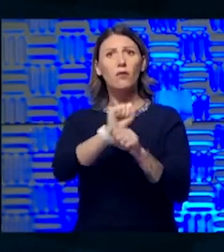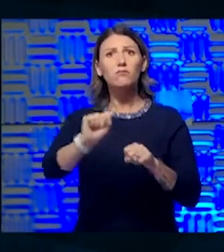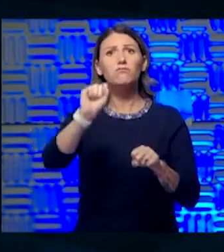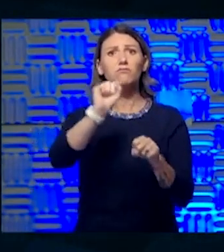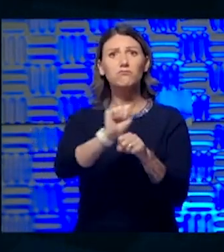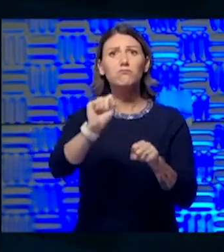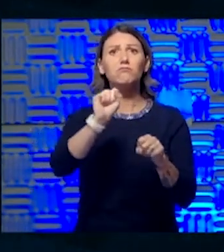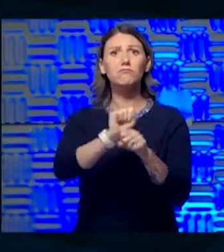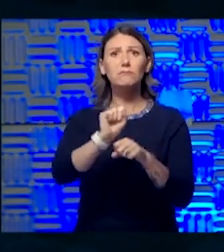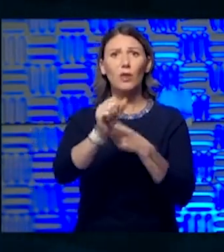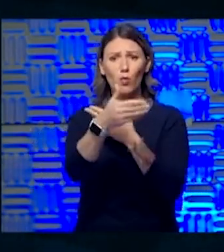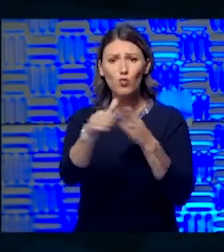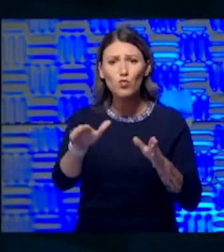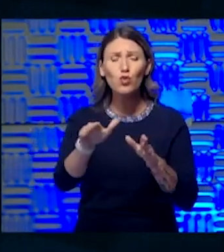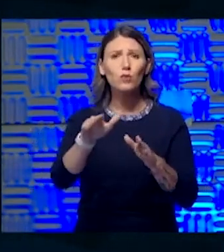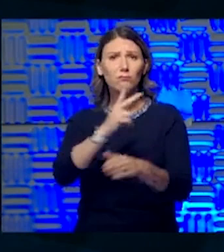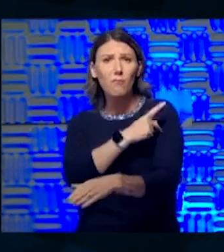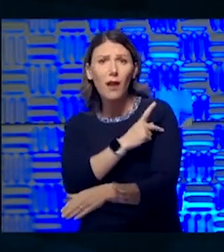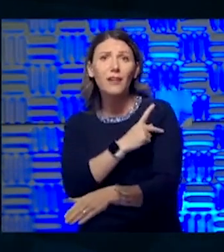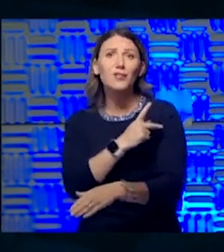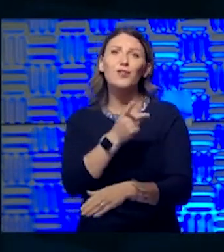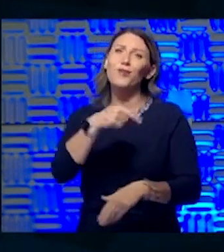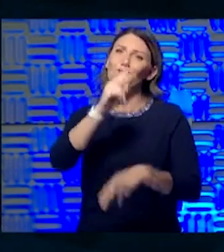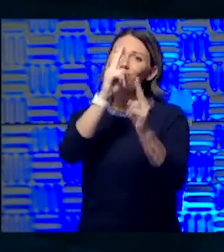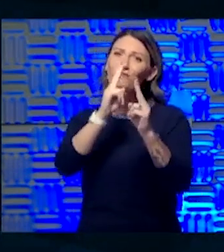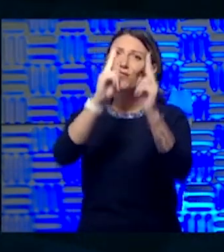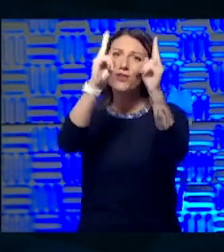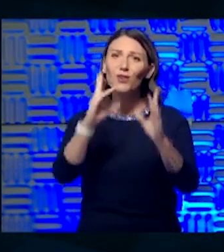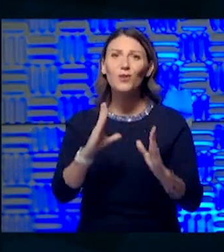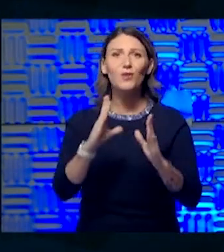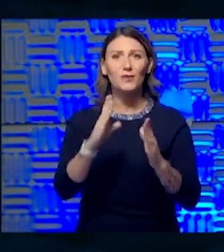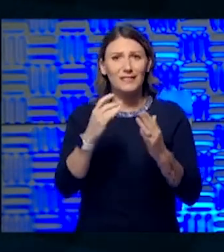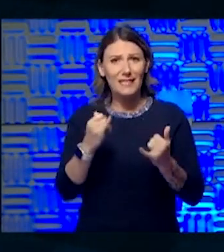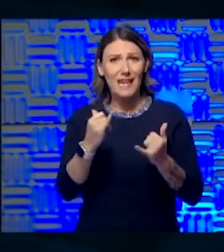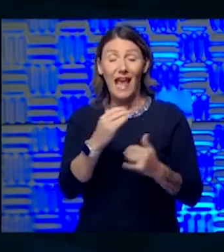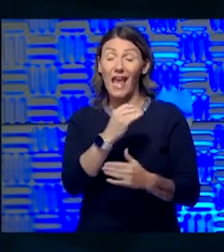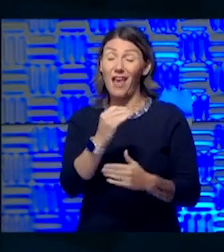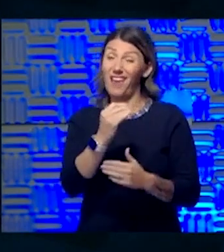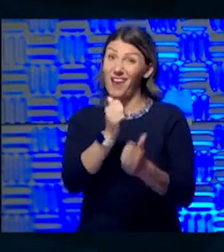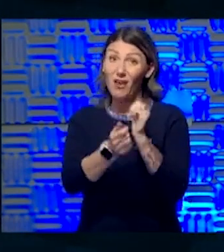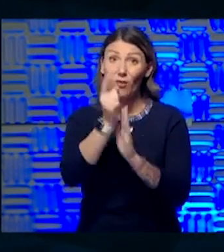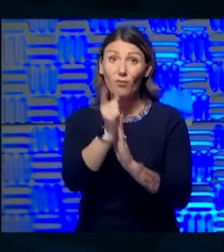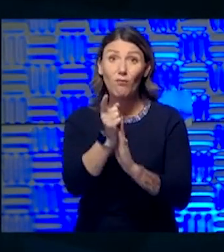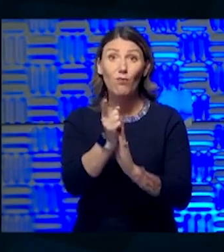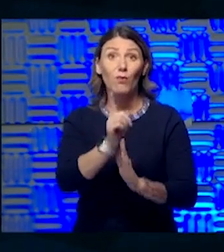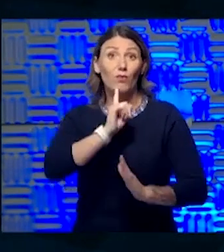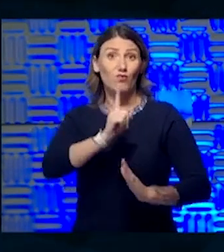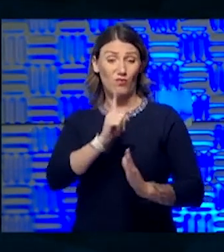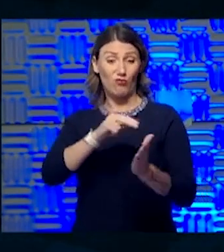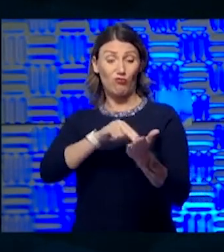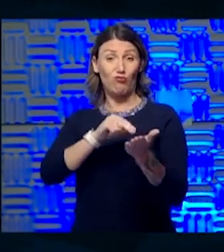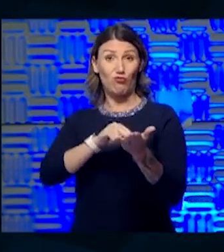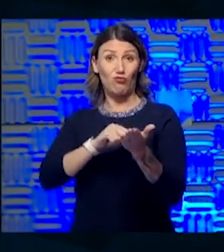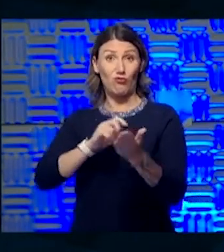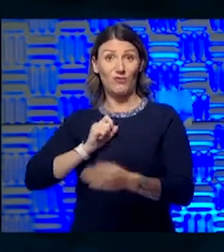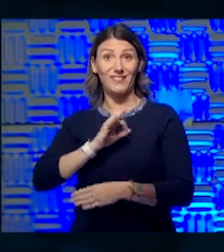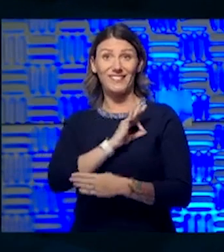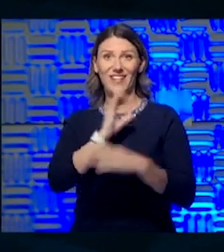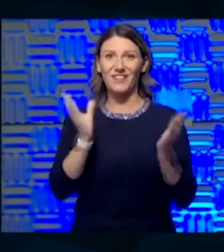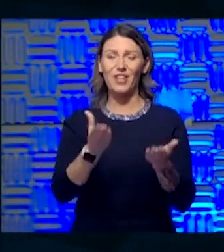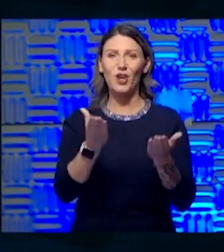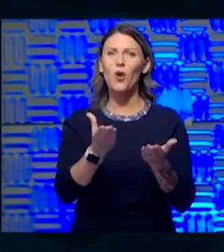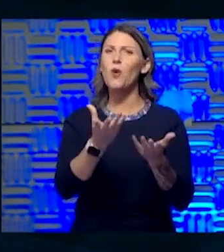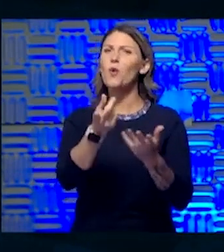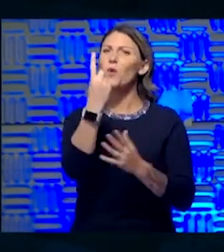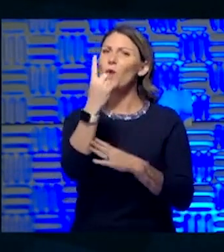So the heroes of the day and the heroes of the week and the heroes of the of the moment and every day are the nursing staff here at our health system. I want to call out one person in